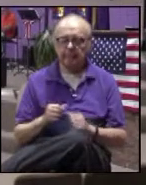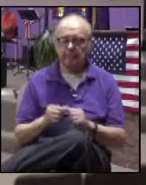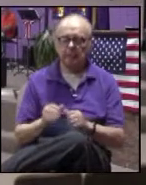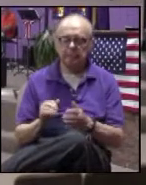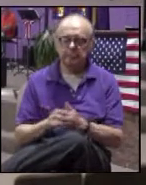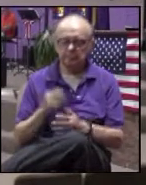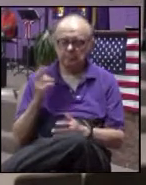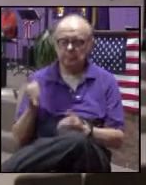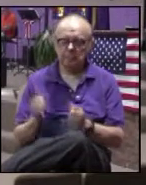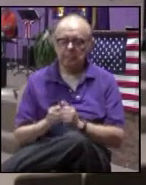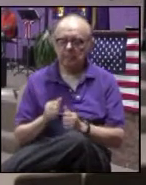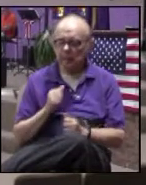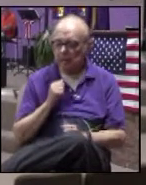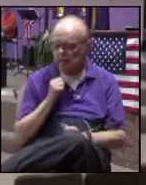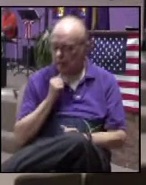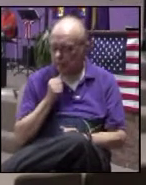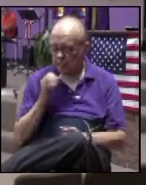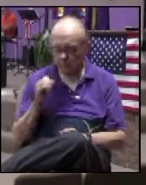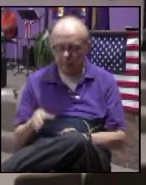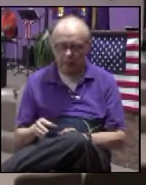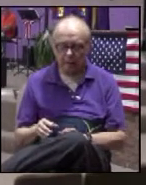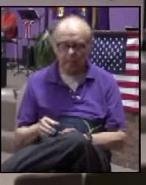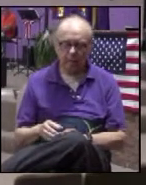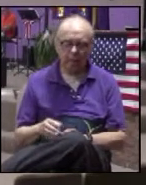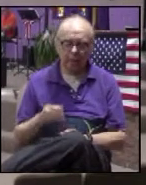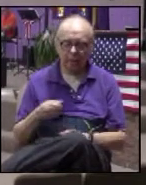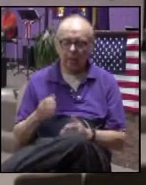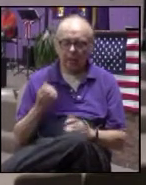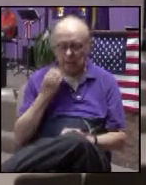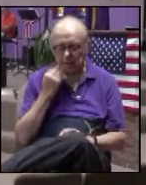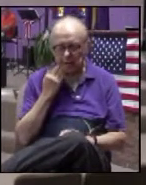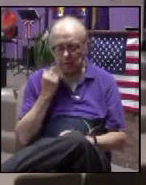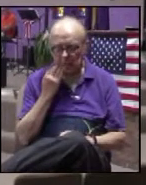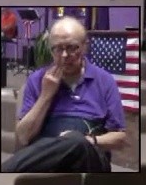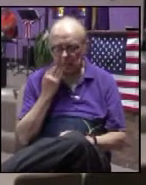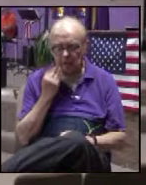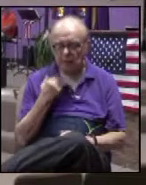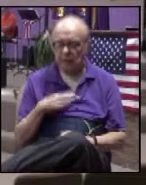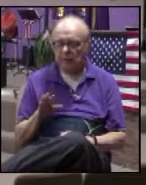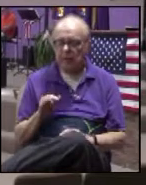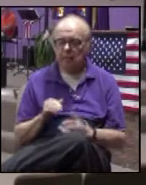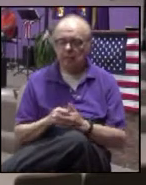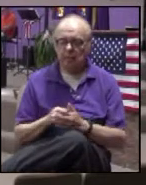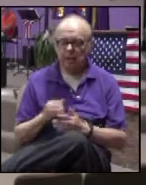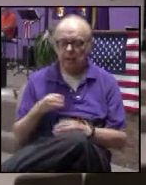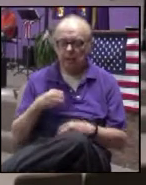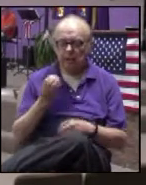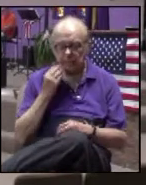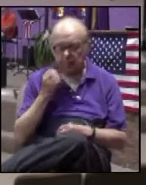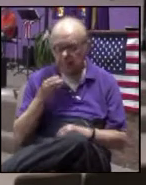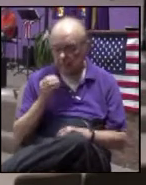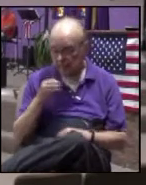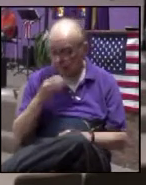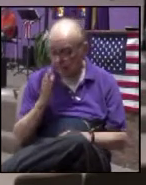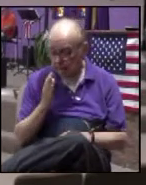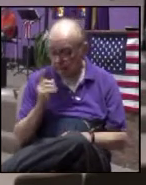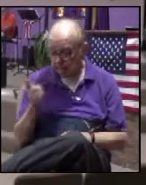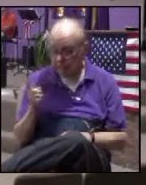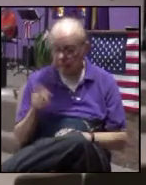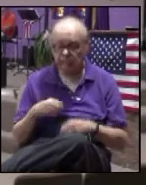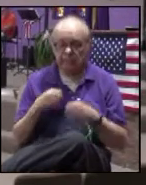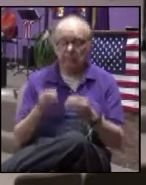purpose in you, and I'm not going to drop the ball. So when we lack confidence in ourselves, we put confidence in the one who gave you the purpose to begin with.